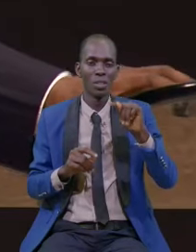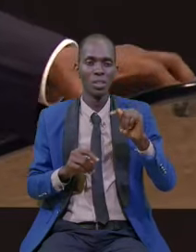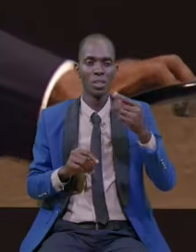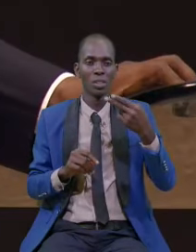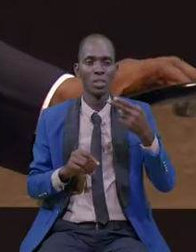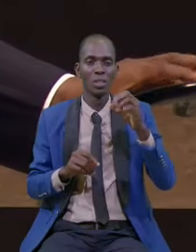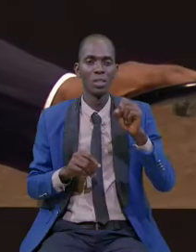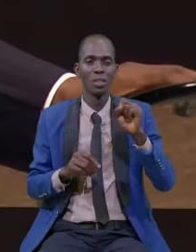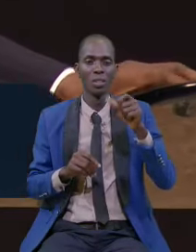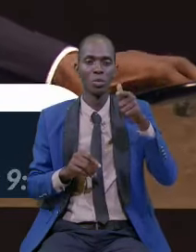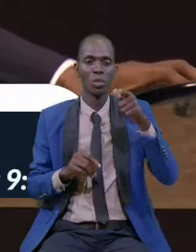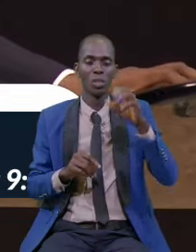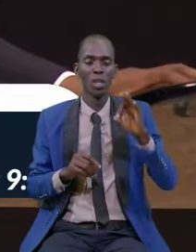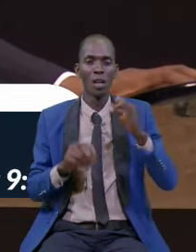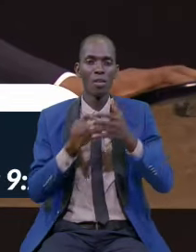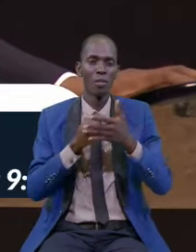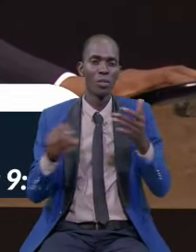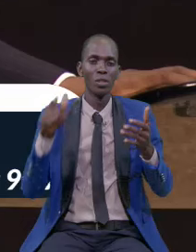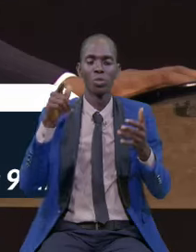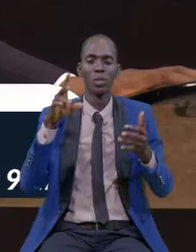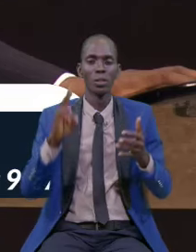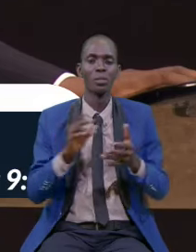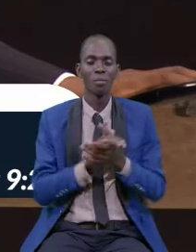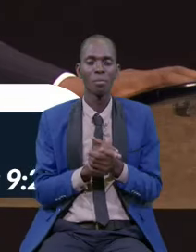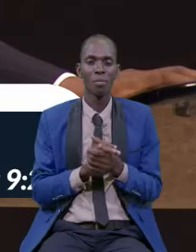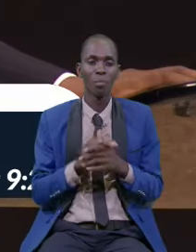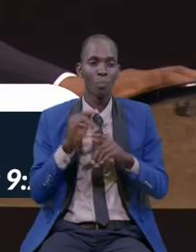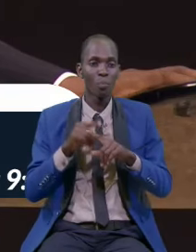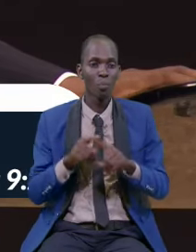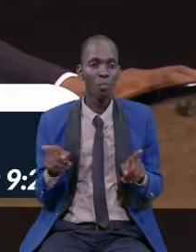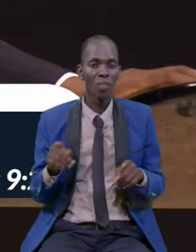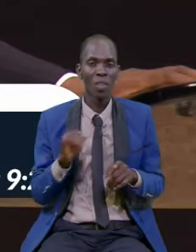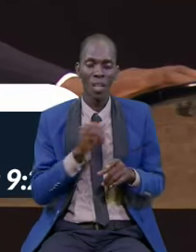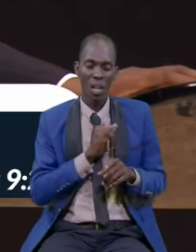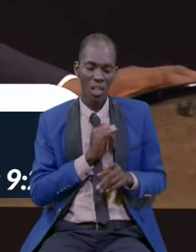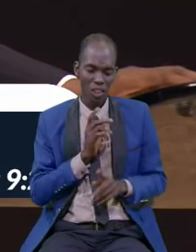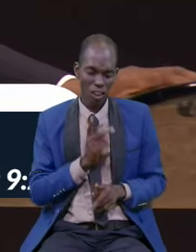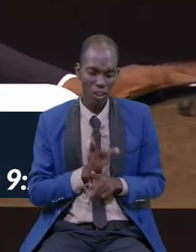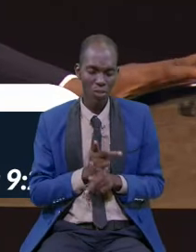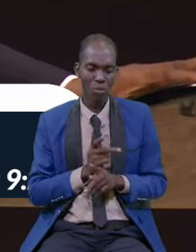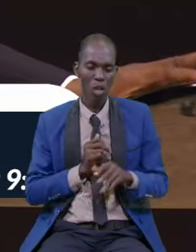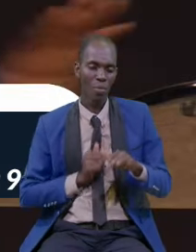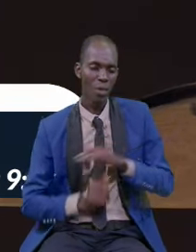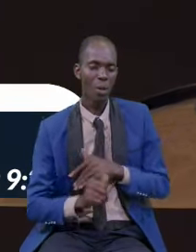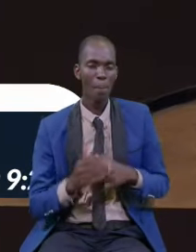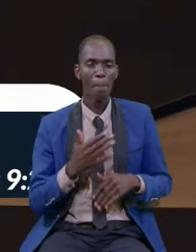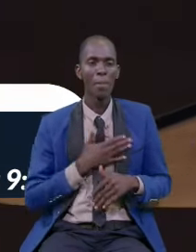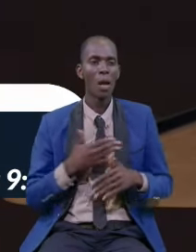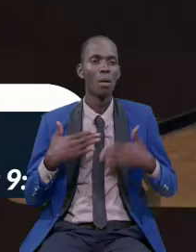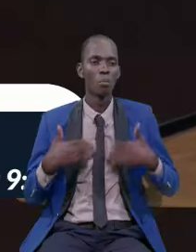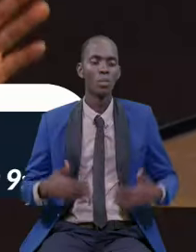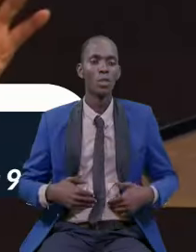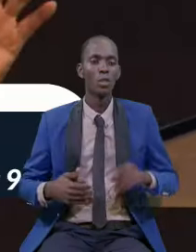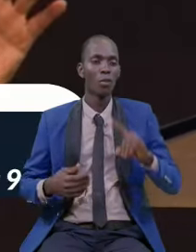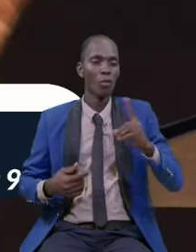27. But I keep under my body. Paul was